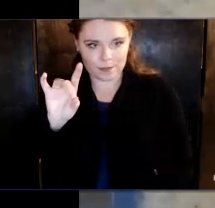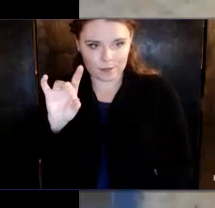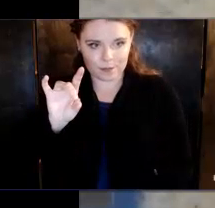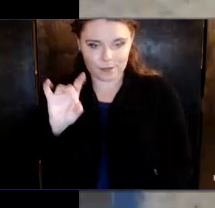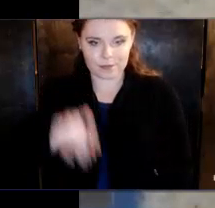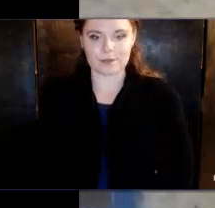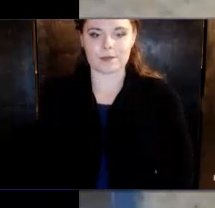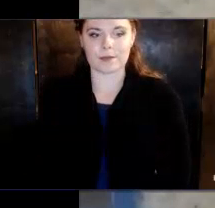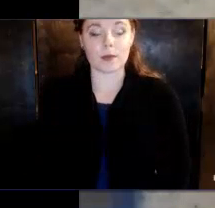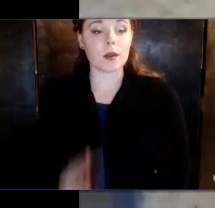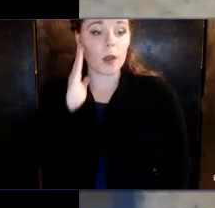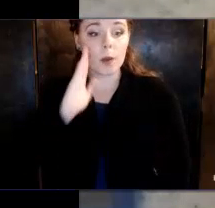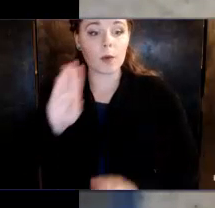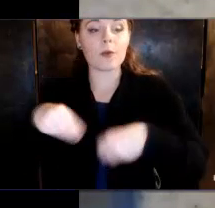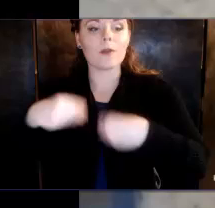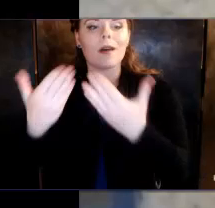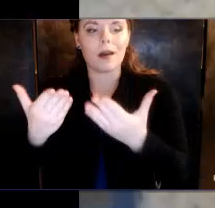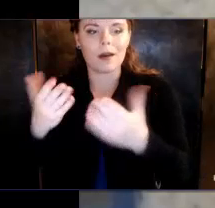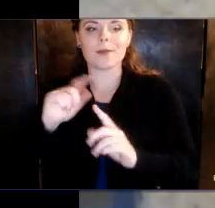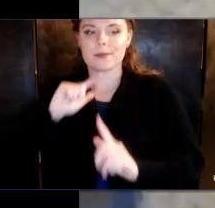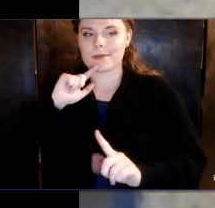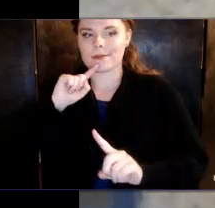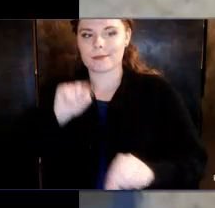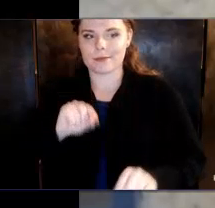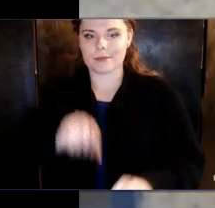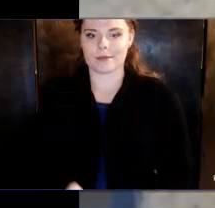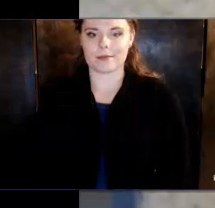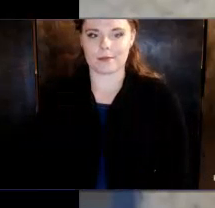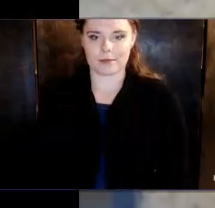And that will give you your answer.